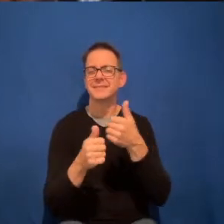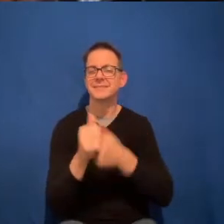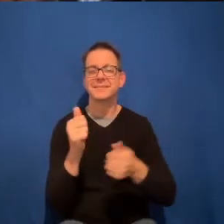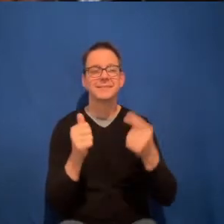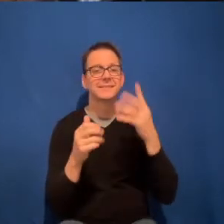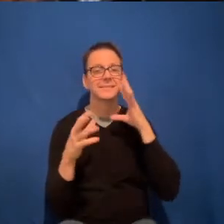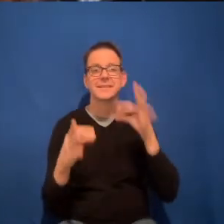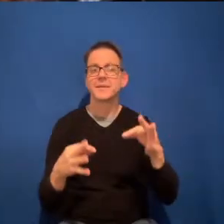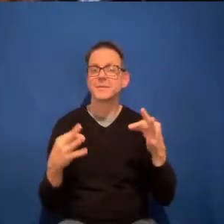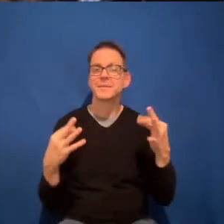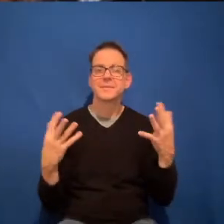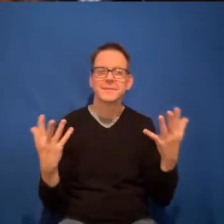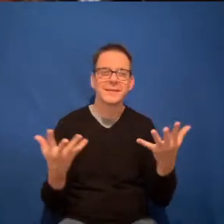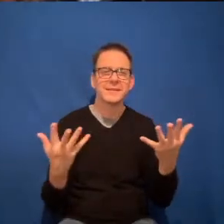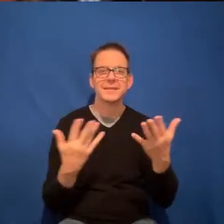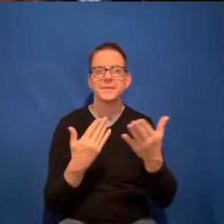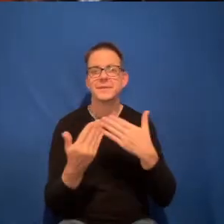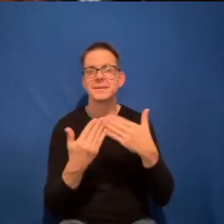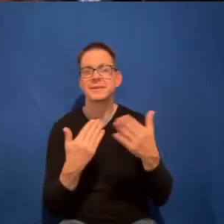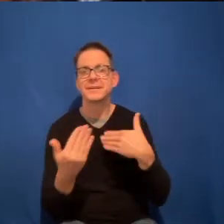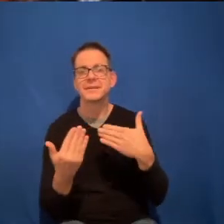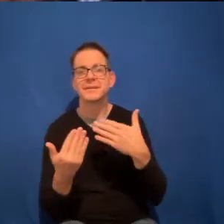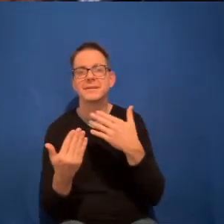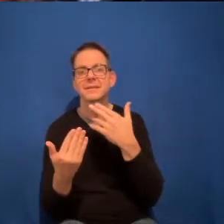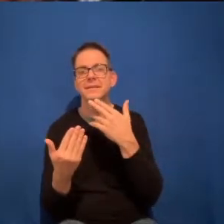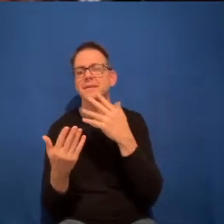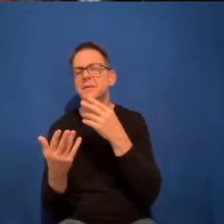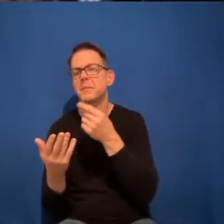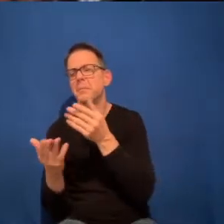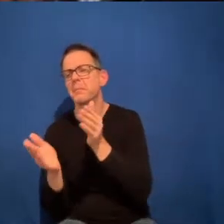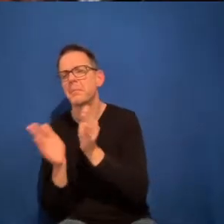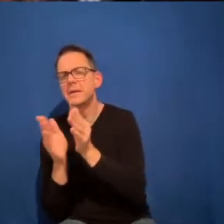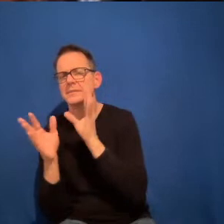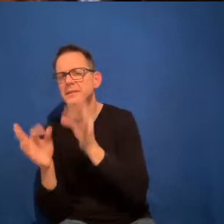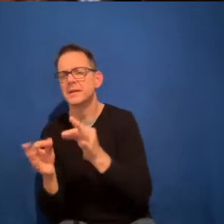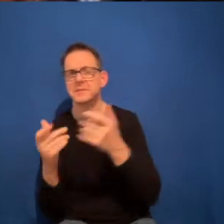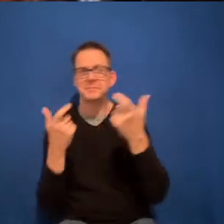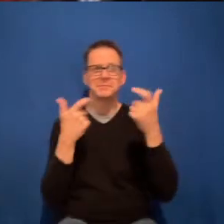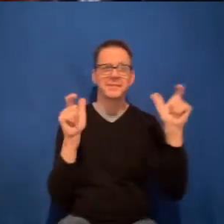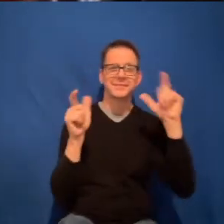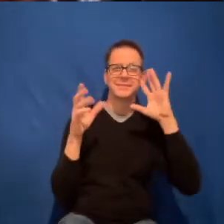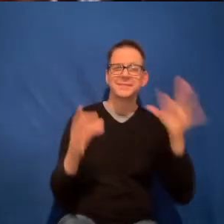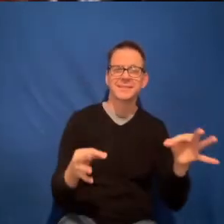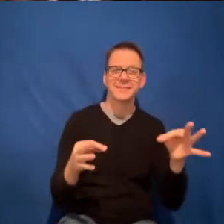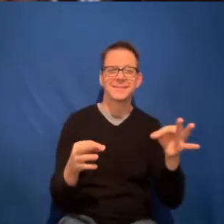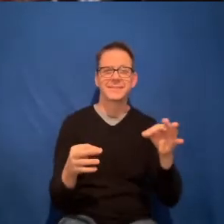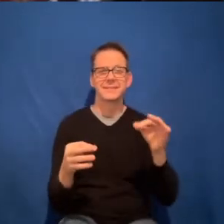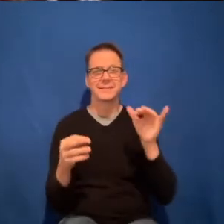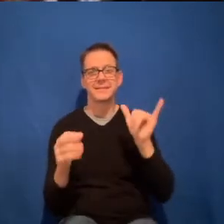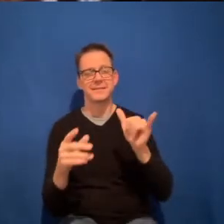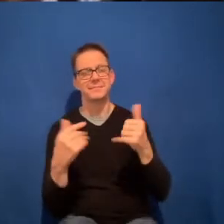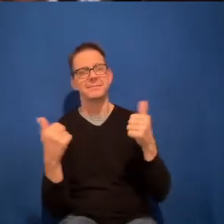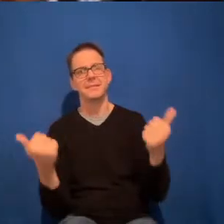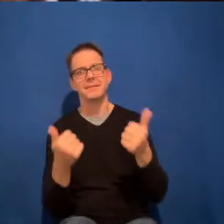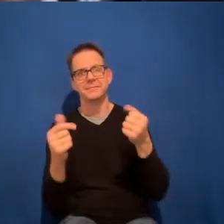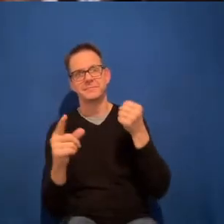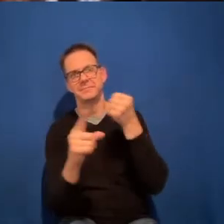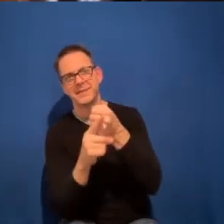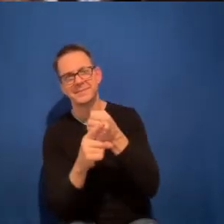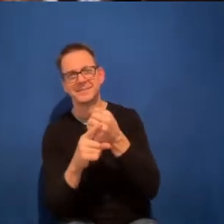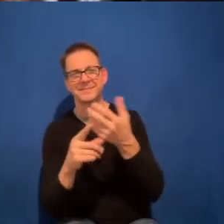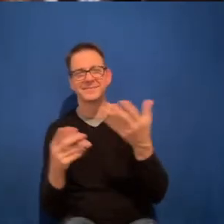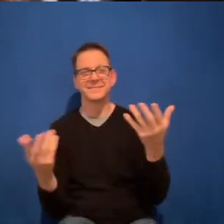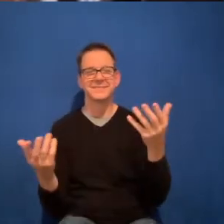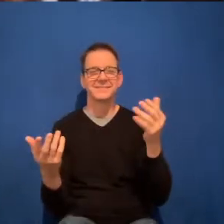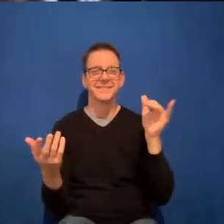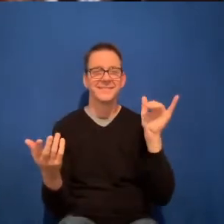make, whether small or big, it impacts your life. To tell a patient that that mole on the body is benign, don't worry about